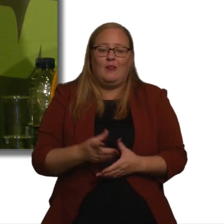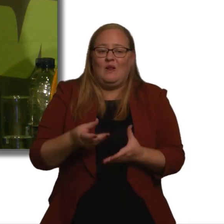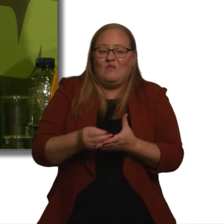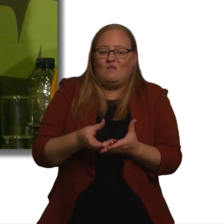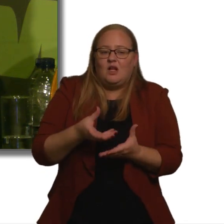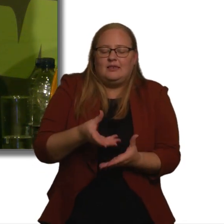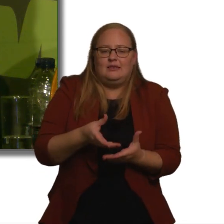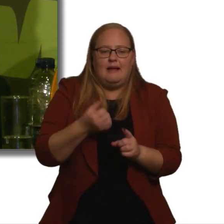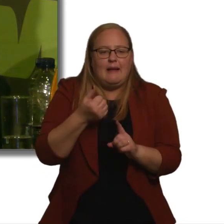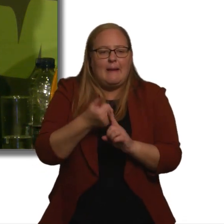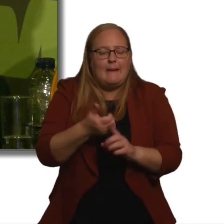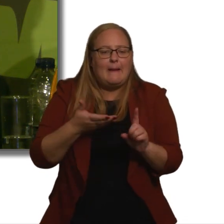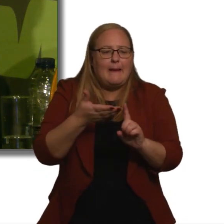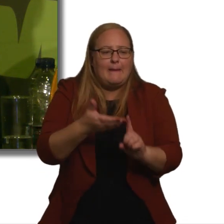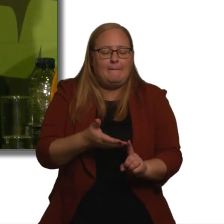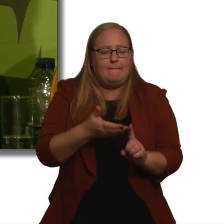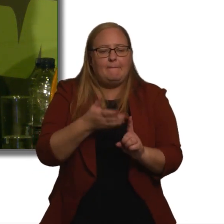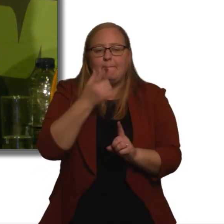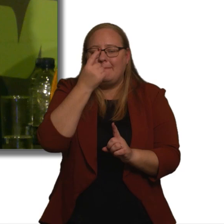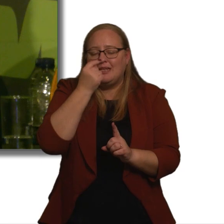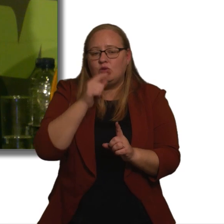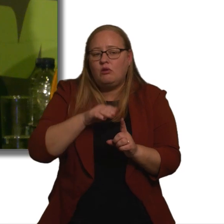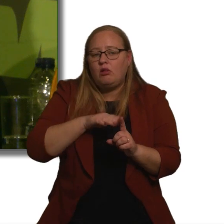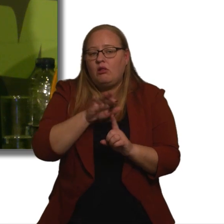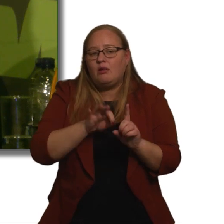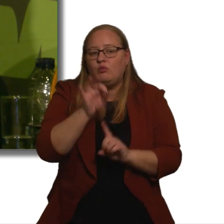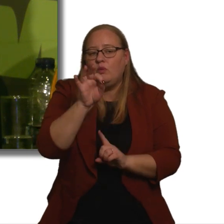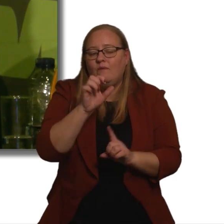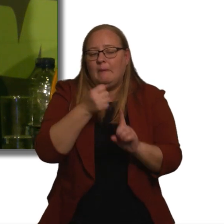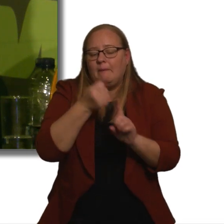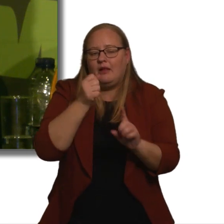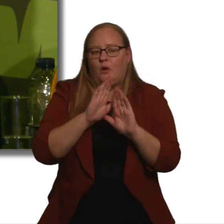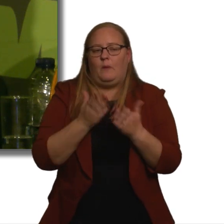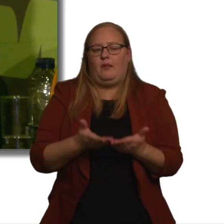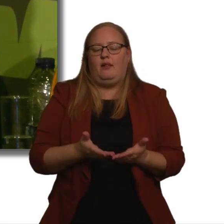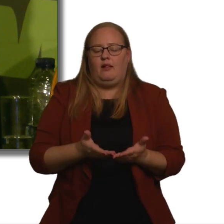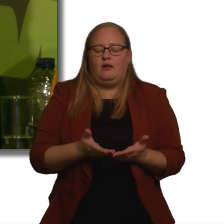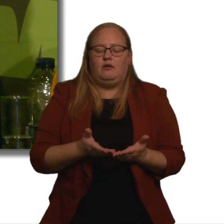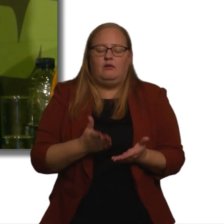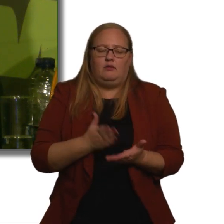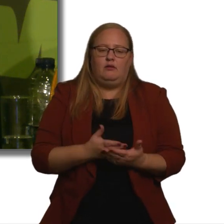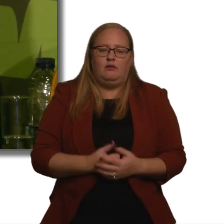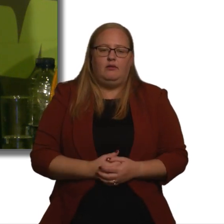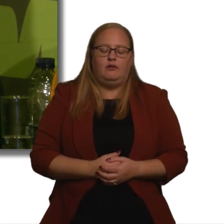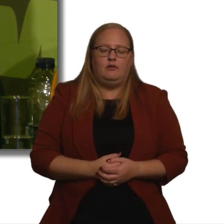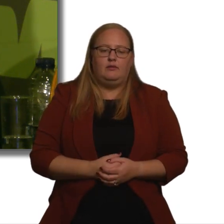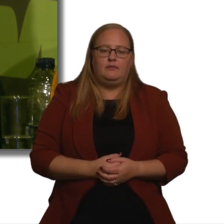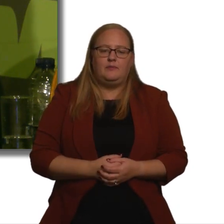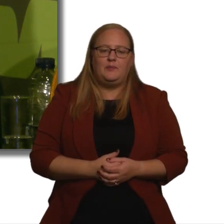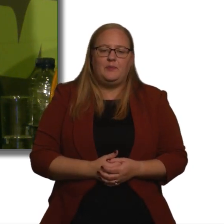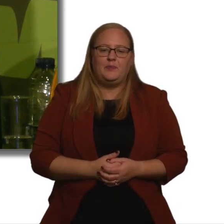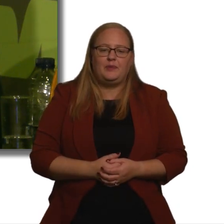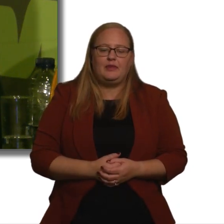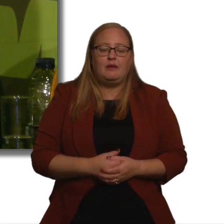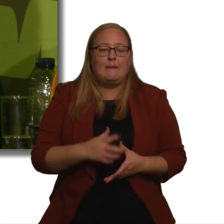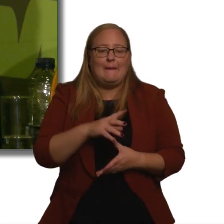for its transformative impacts around the world. And I'm pleased to report that we will be giving